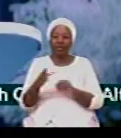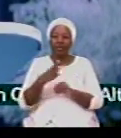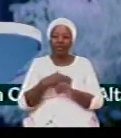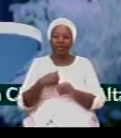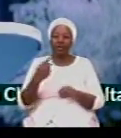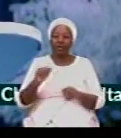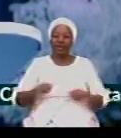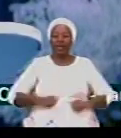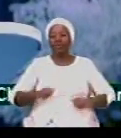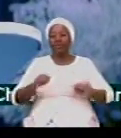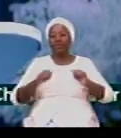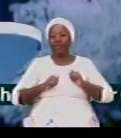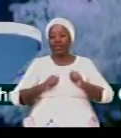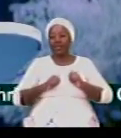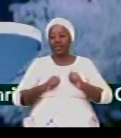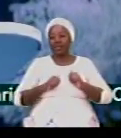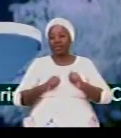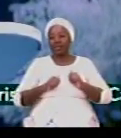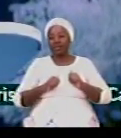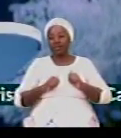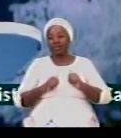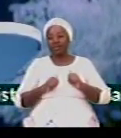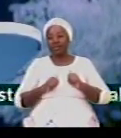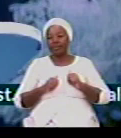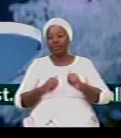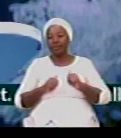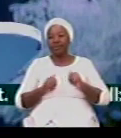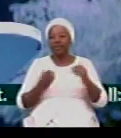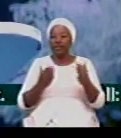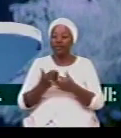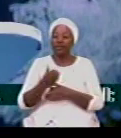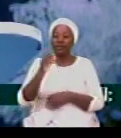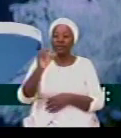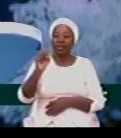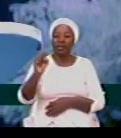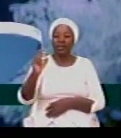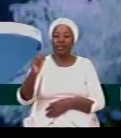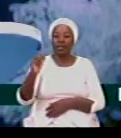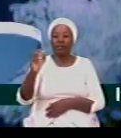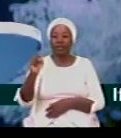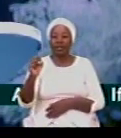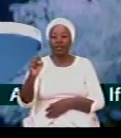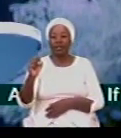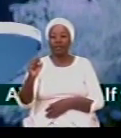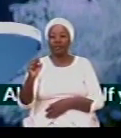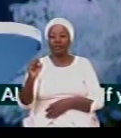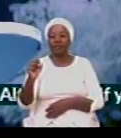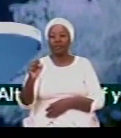SMS or WhatsApp to this number,